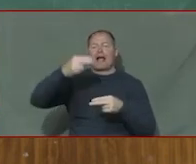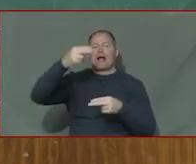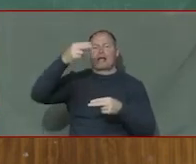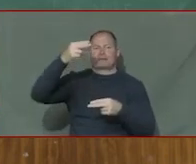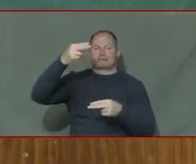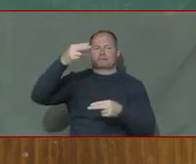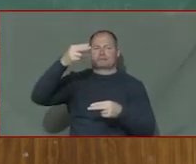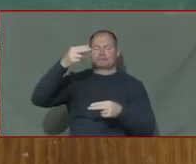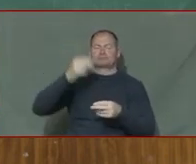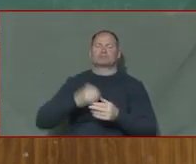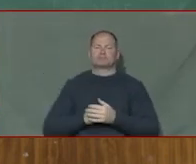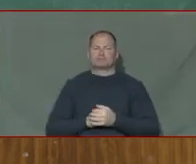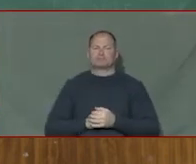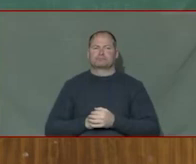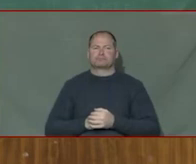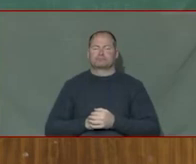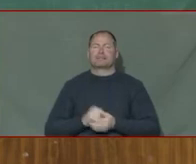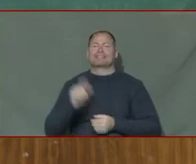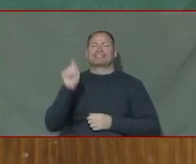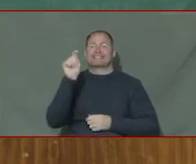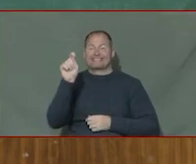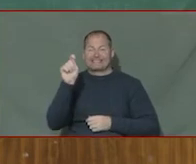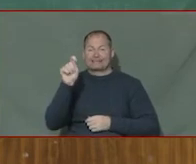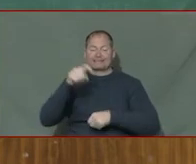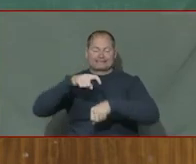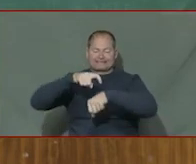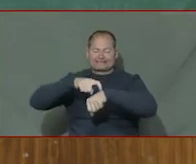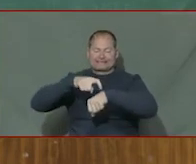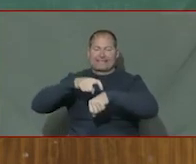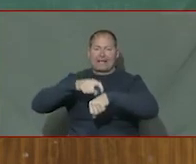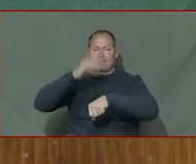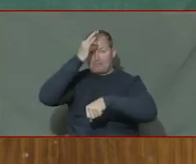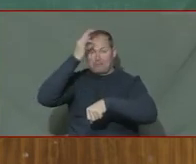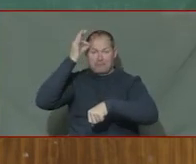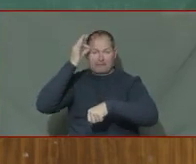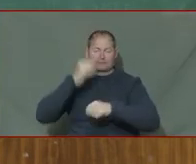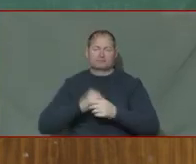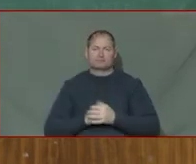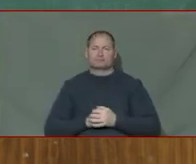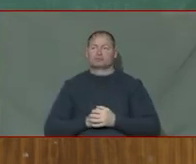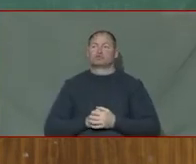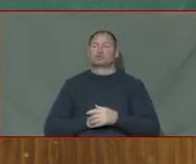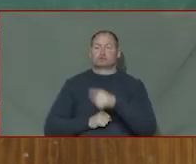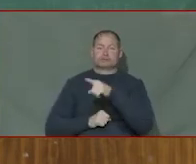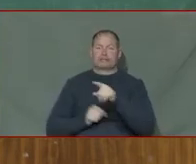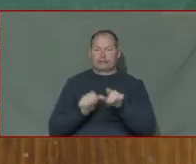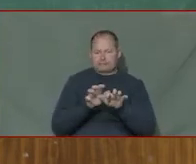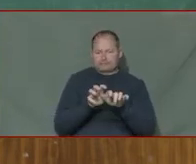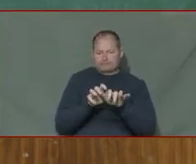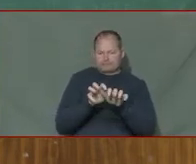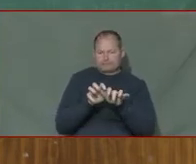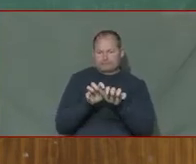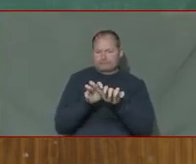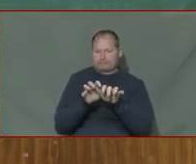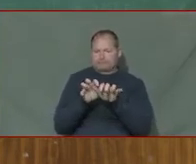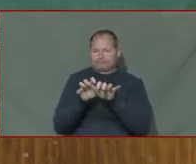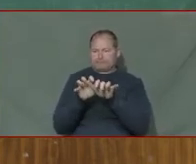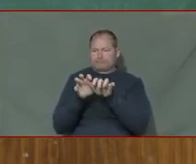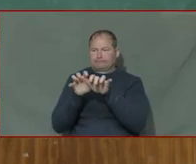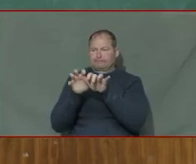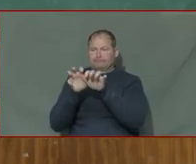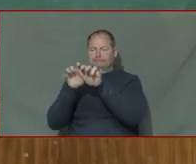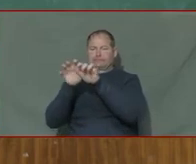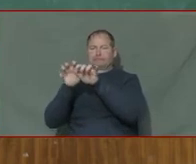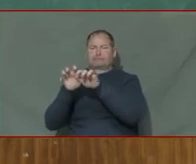floor and t is the time in minutes since the insect started crawling. At what height above the